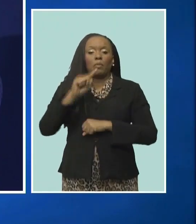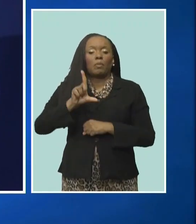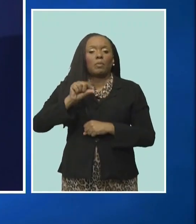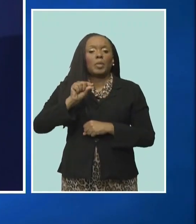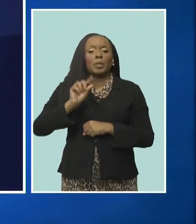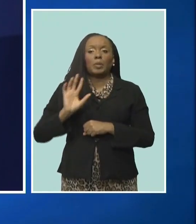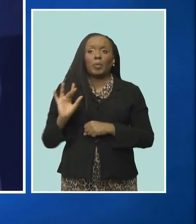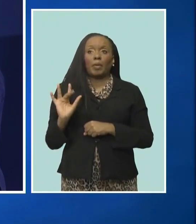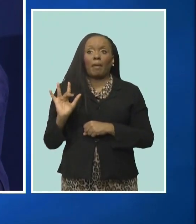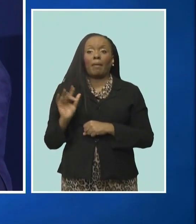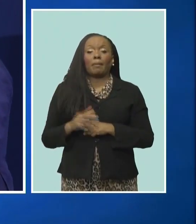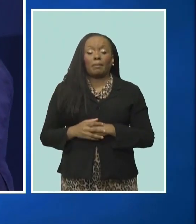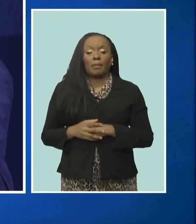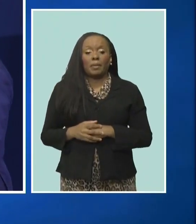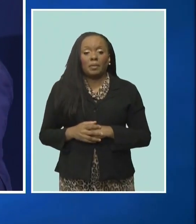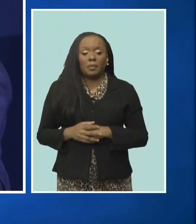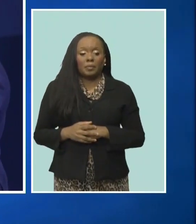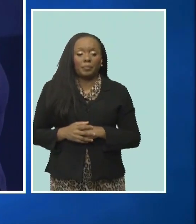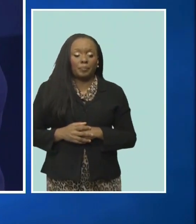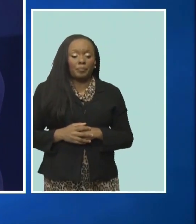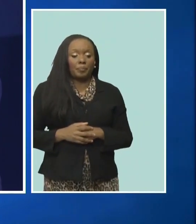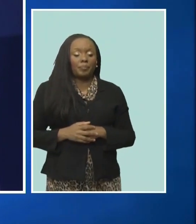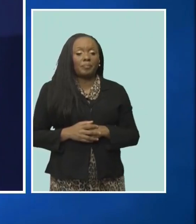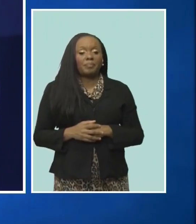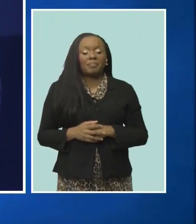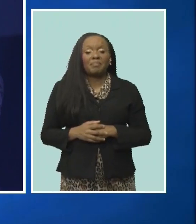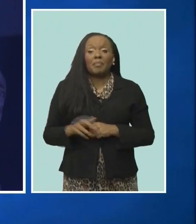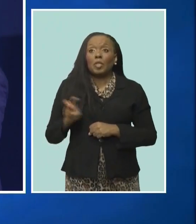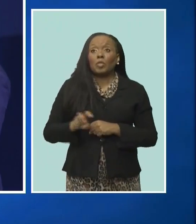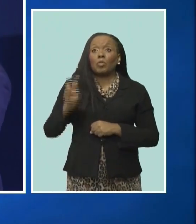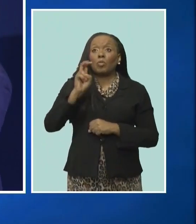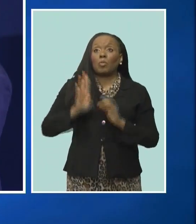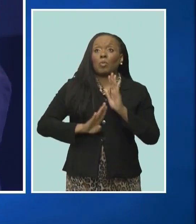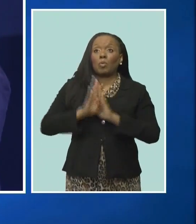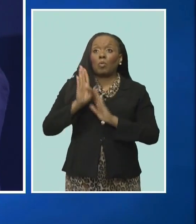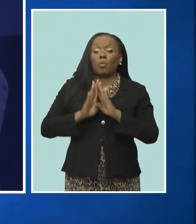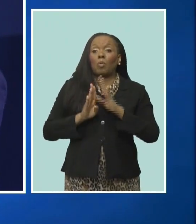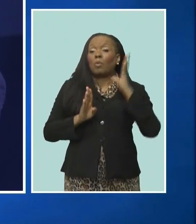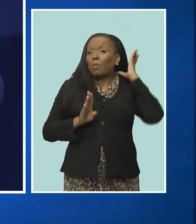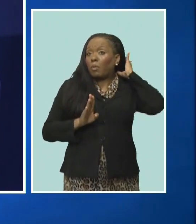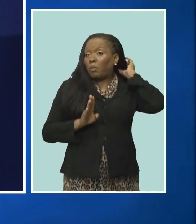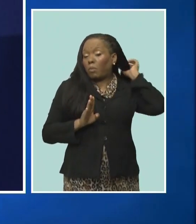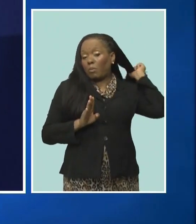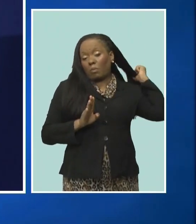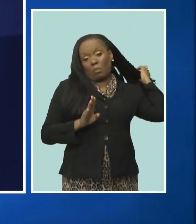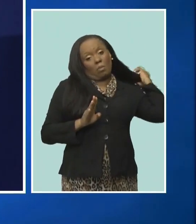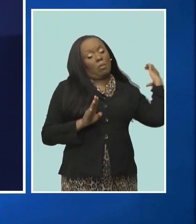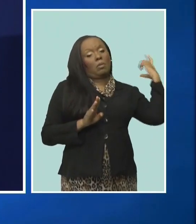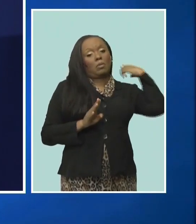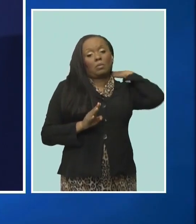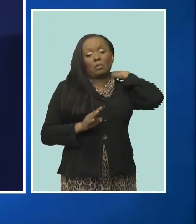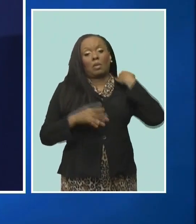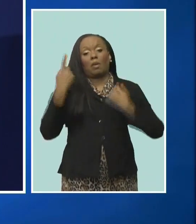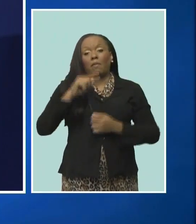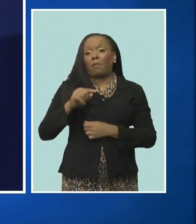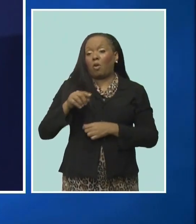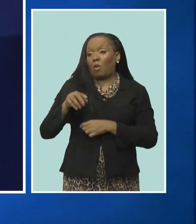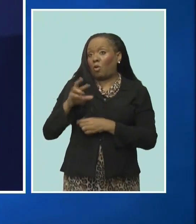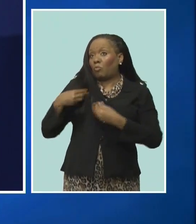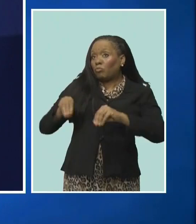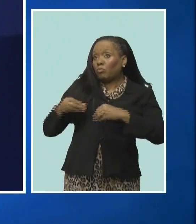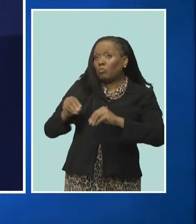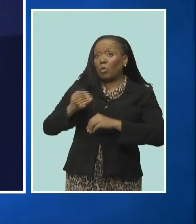2025. Of course, the tourism growth for that sector will support our accommodation sector, will support the retail sector,